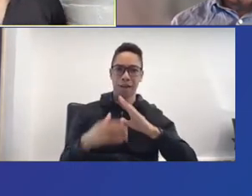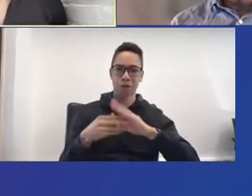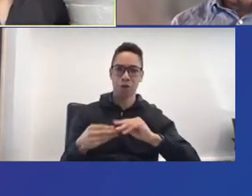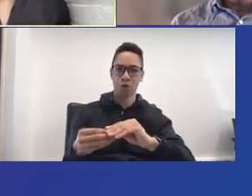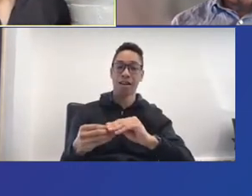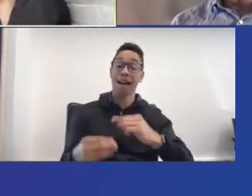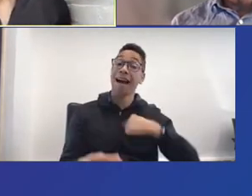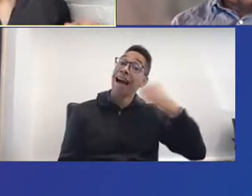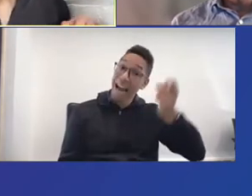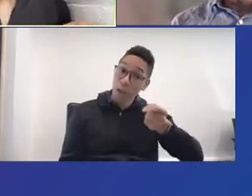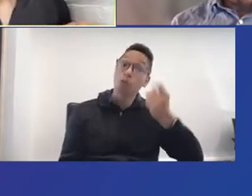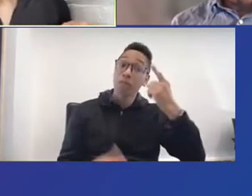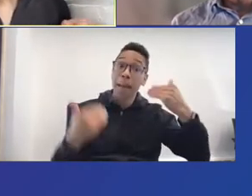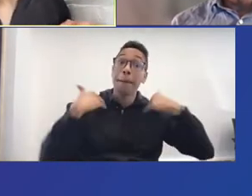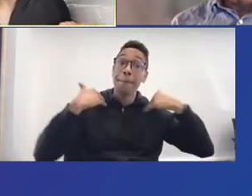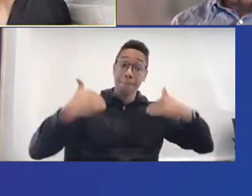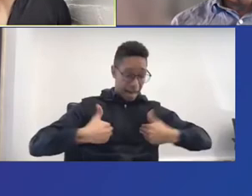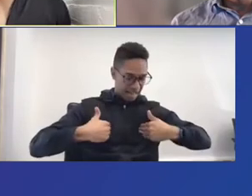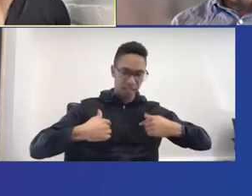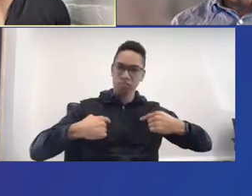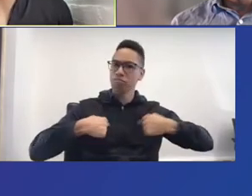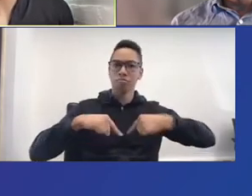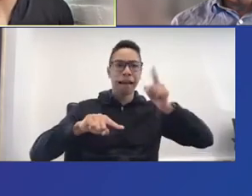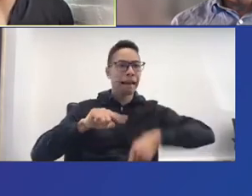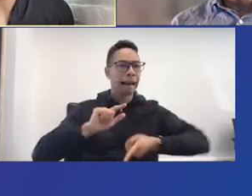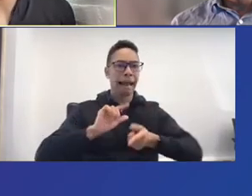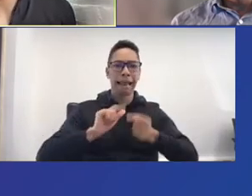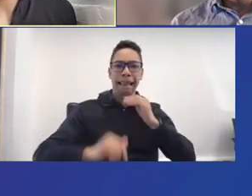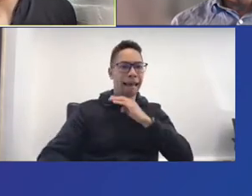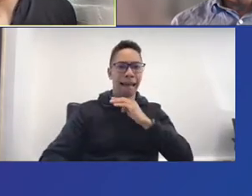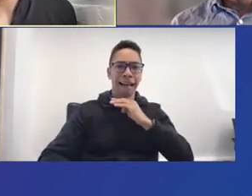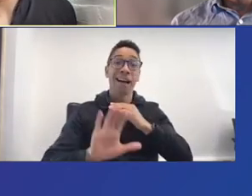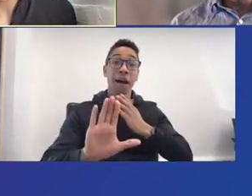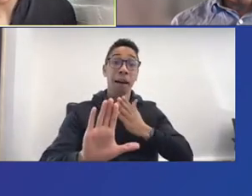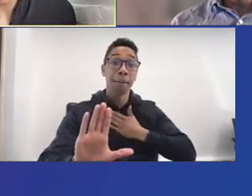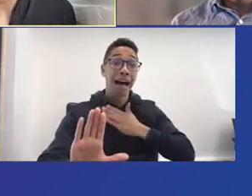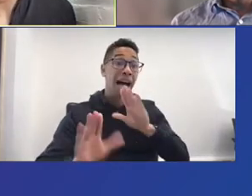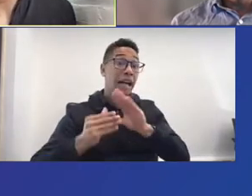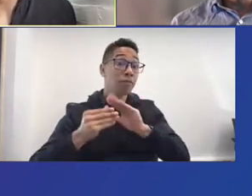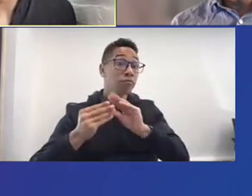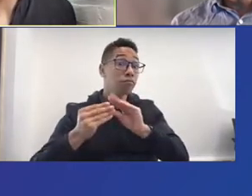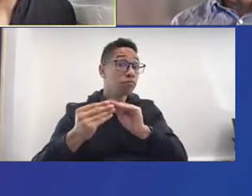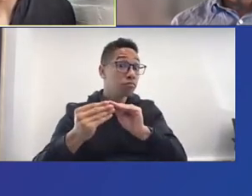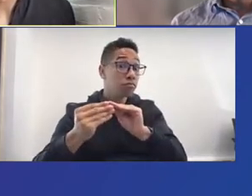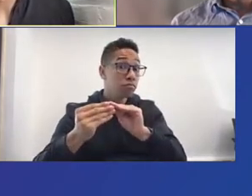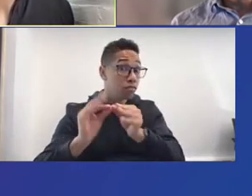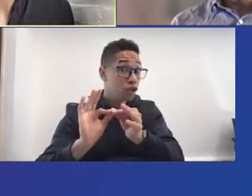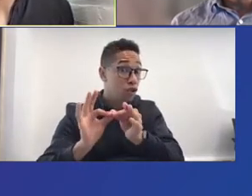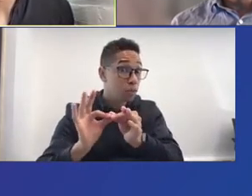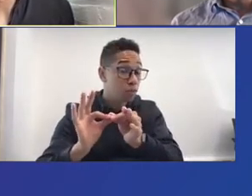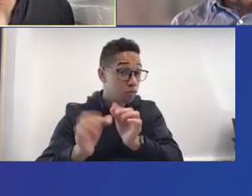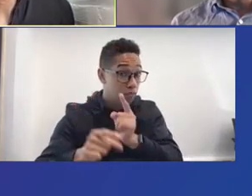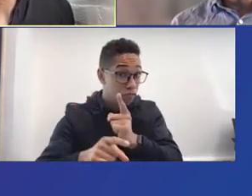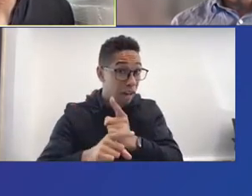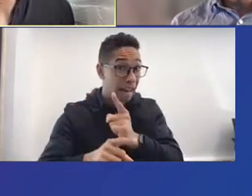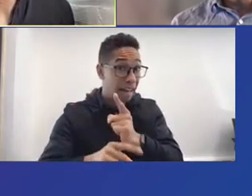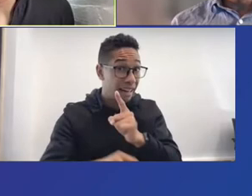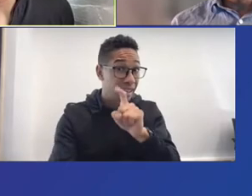the body doesn't lie, but is my interpretation okay?